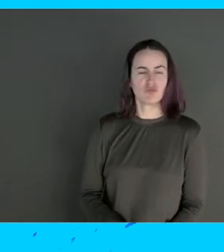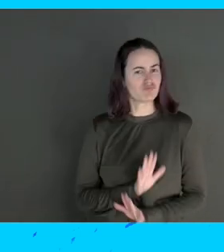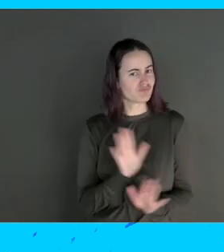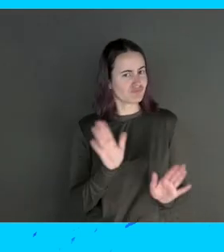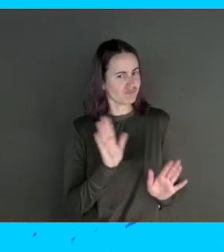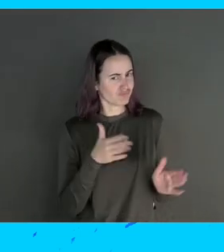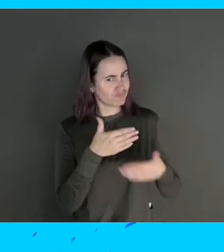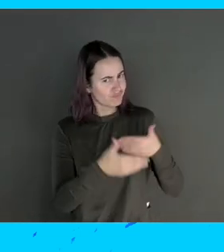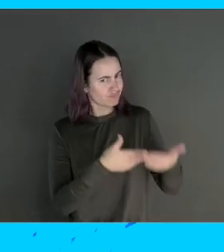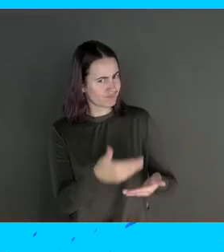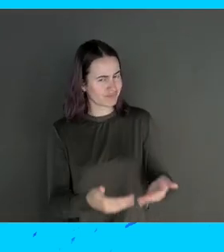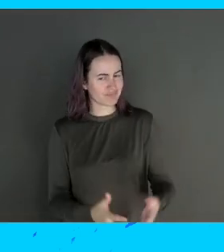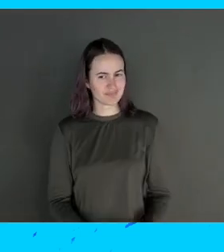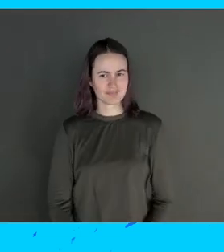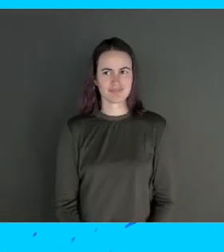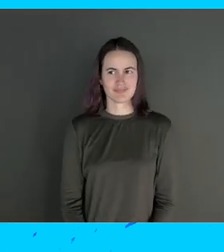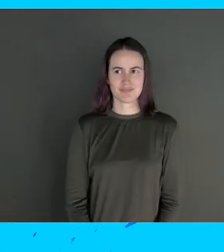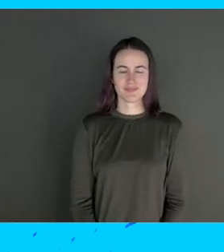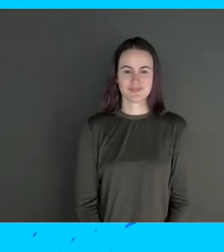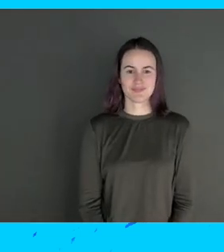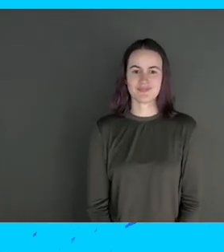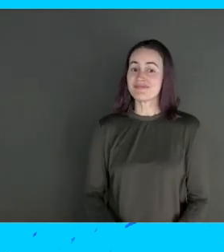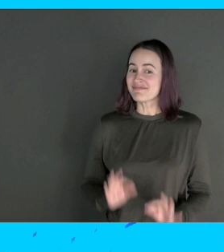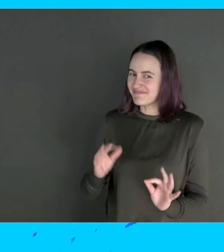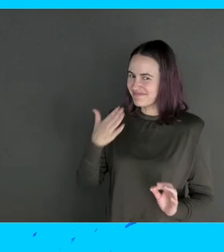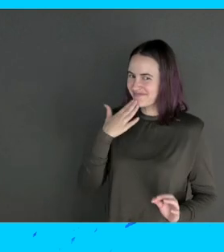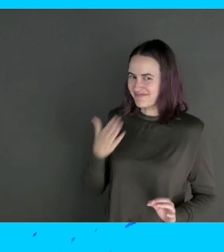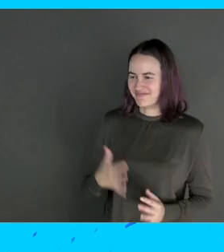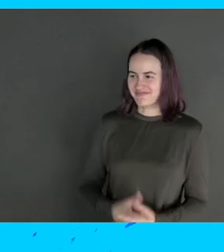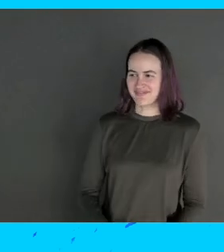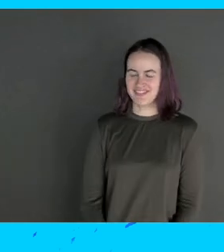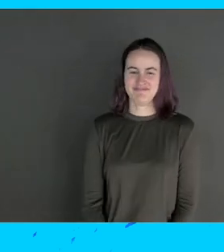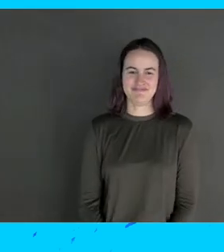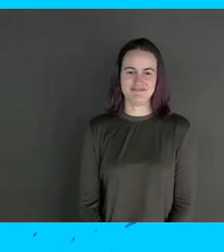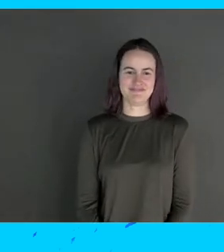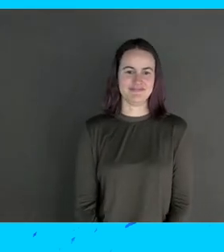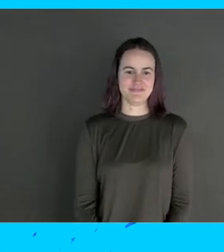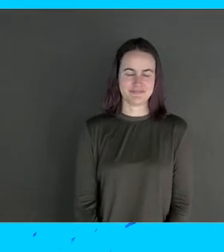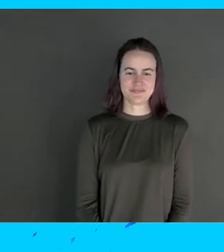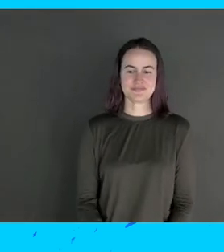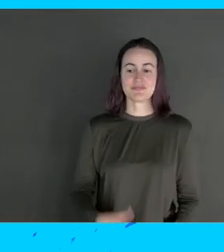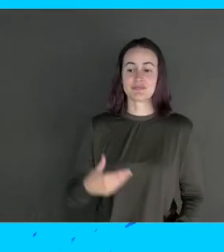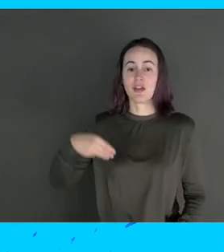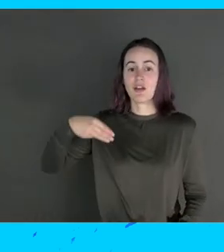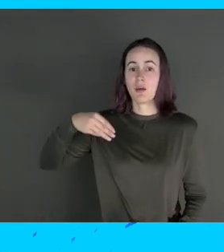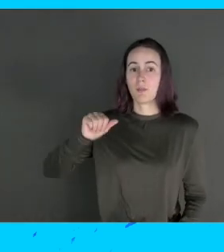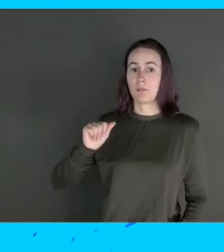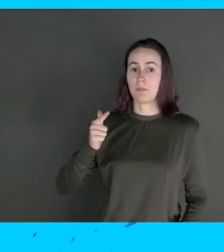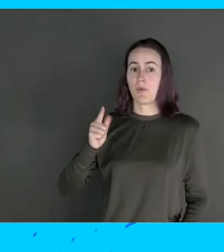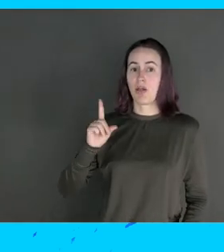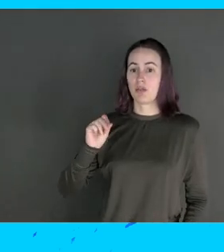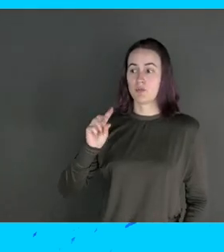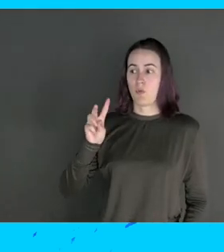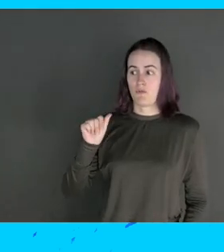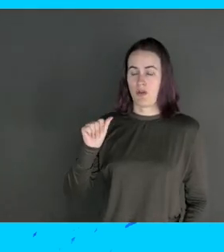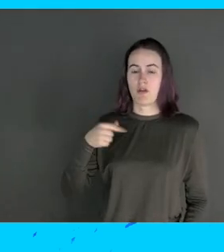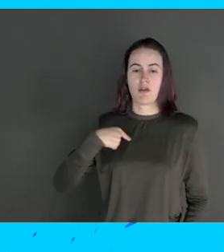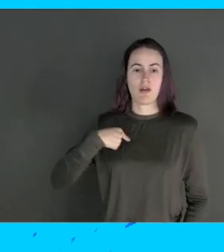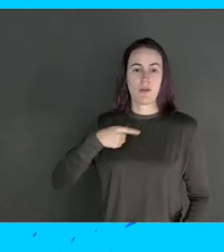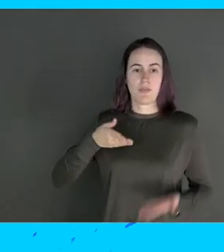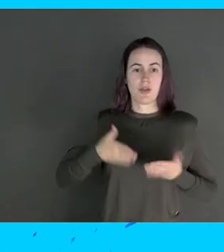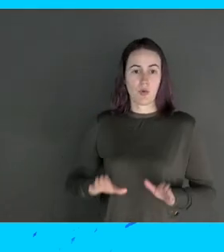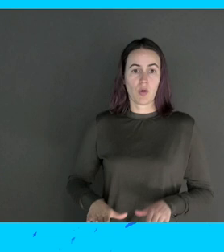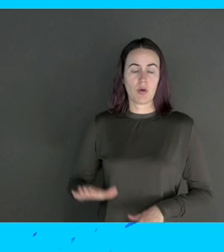carry on? Of course, thank you. Yeah, and Moldova, the country we were from, it's one of the most